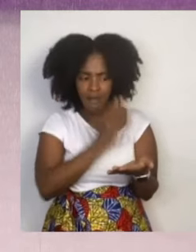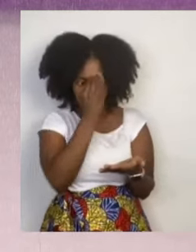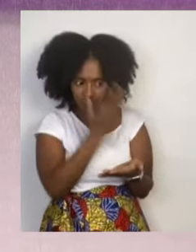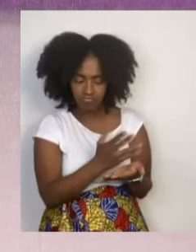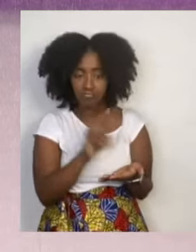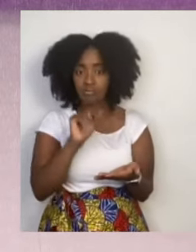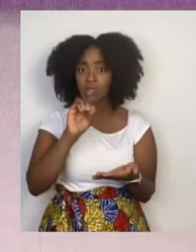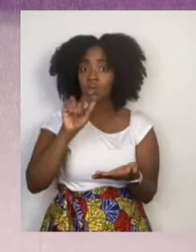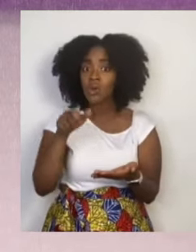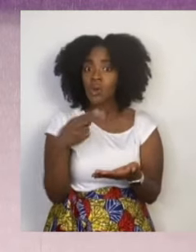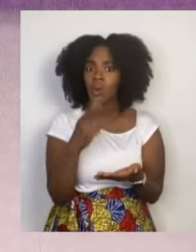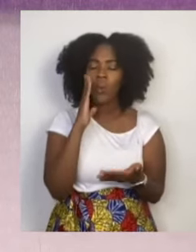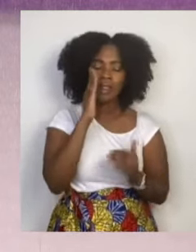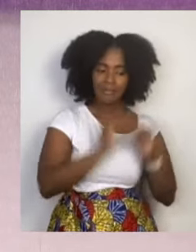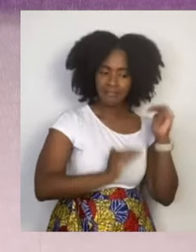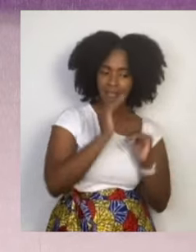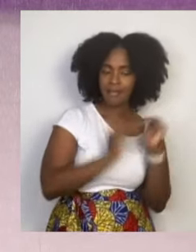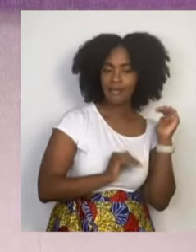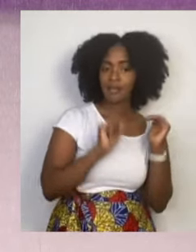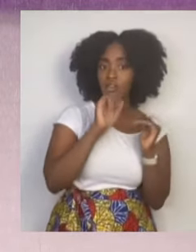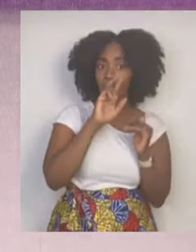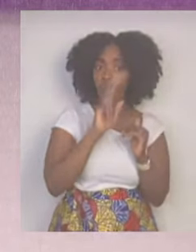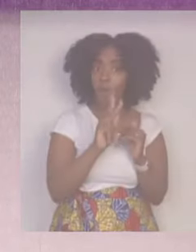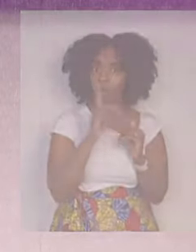for yourself.